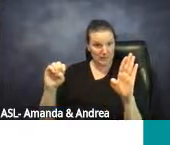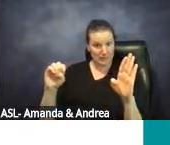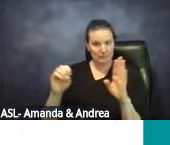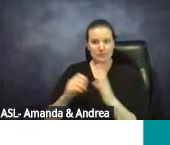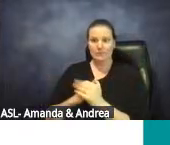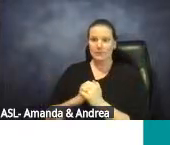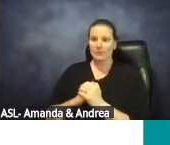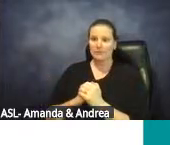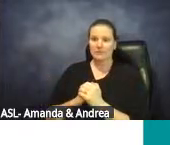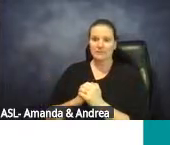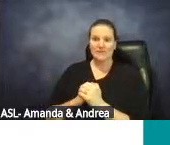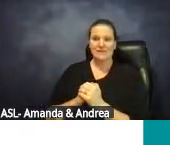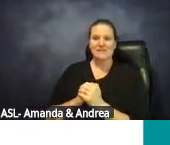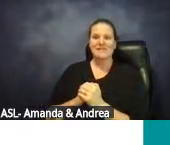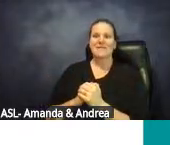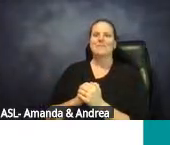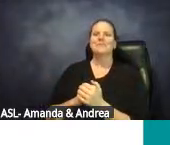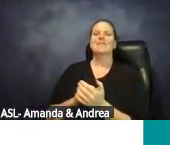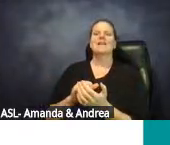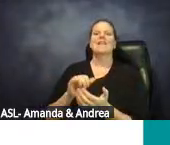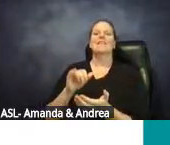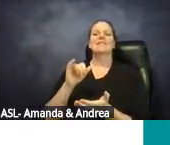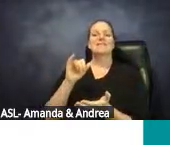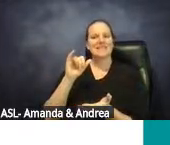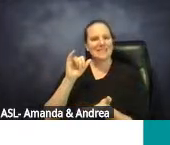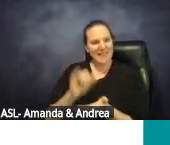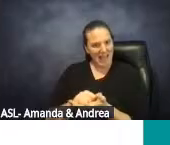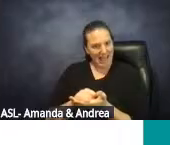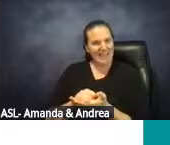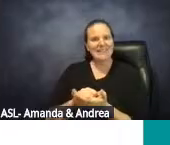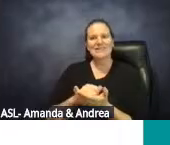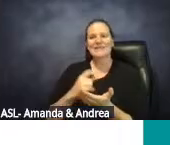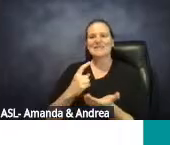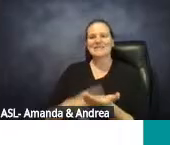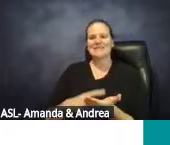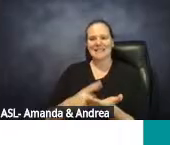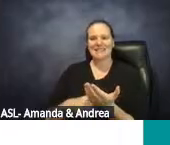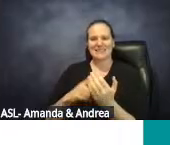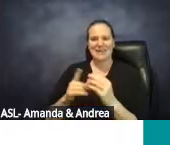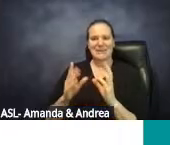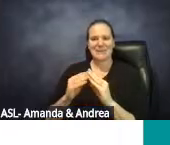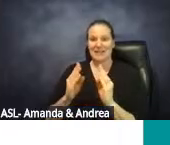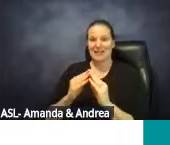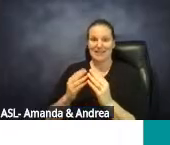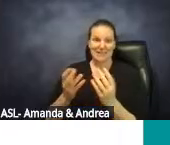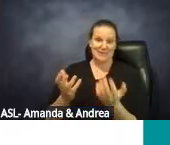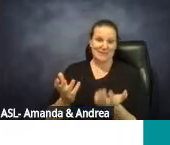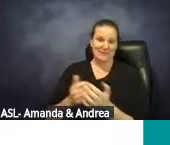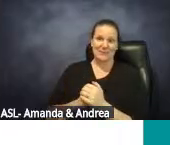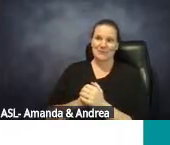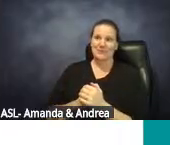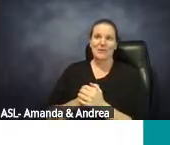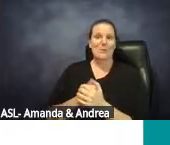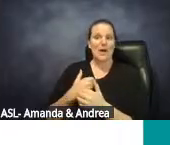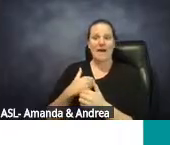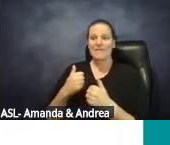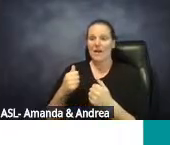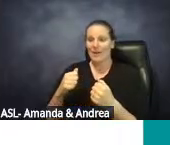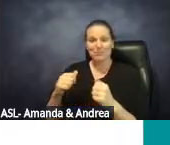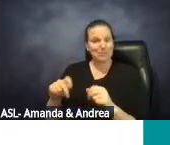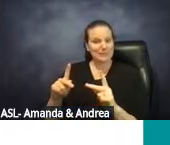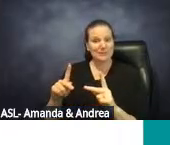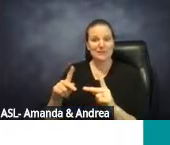Those are exactly the type of things we will discuss at the meeting. I mean, there is going to be opportunity